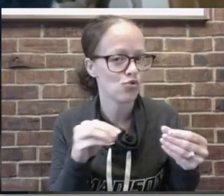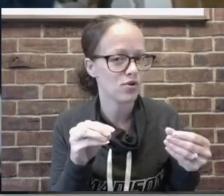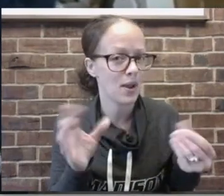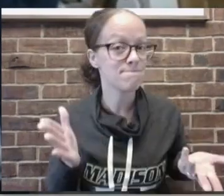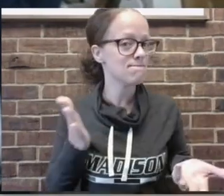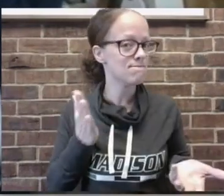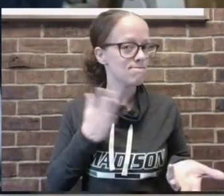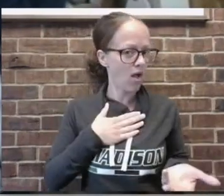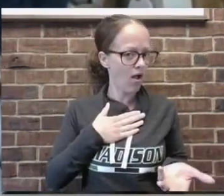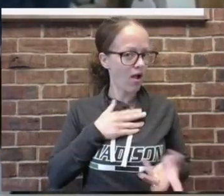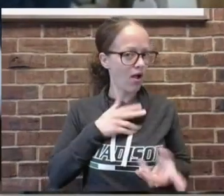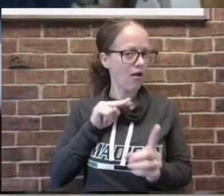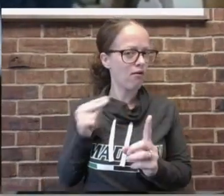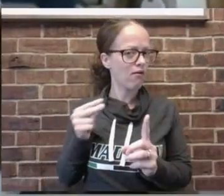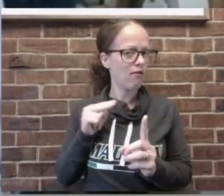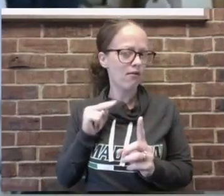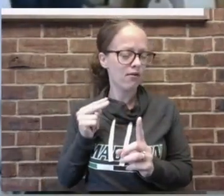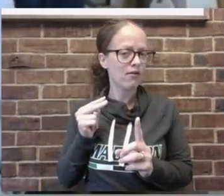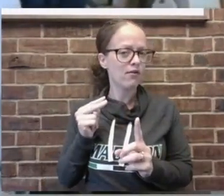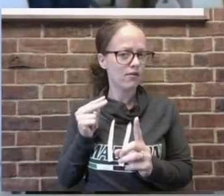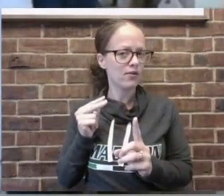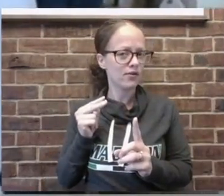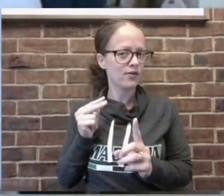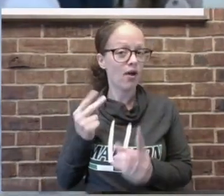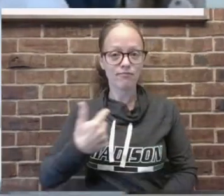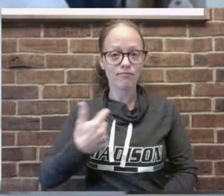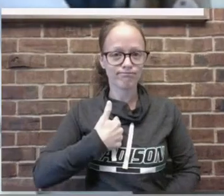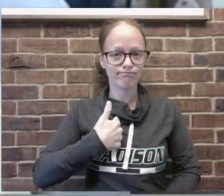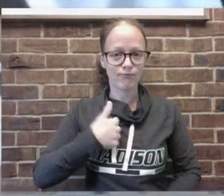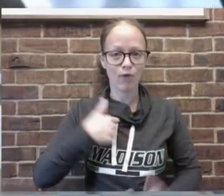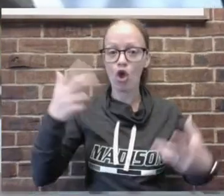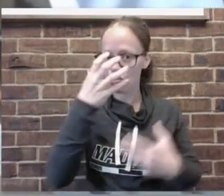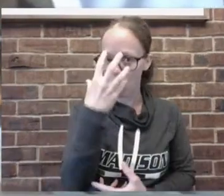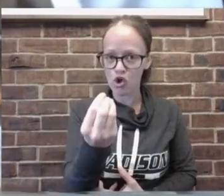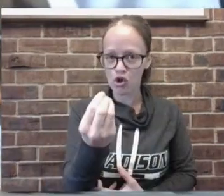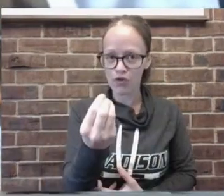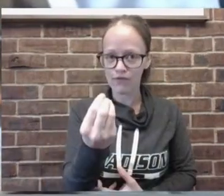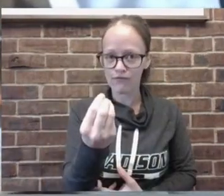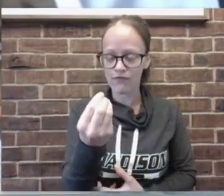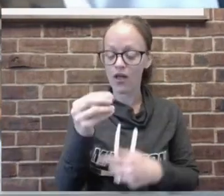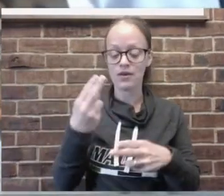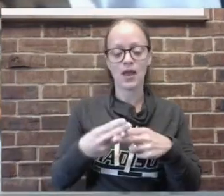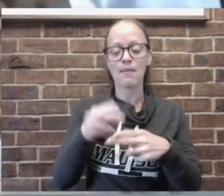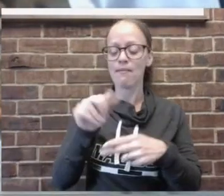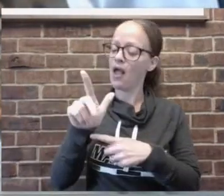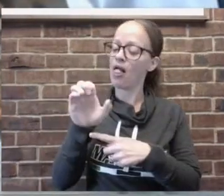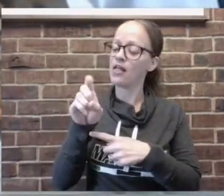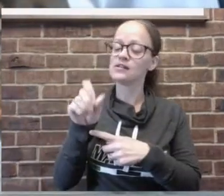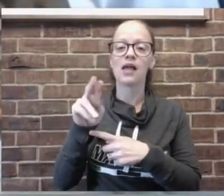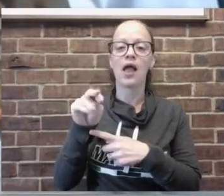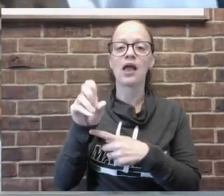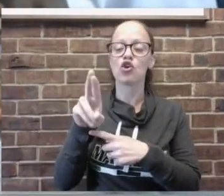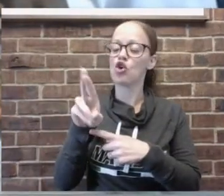side of the story I'm the wolf Alexander T wolf you can call me Al